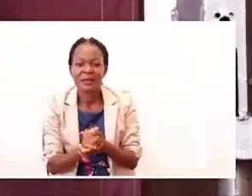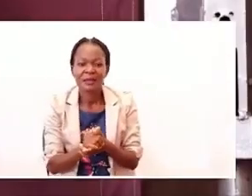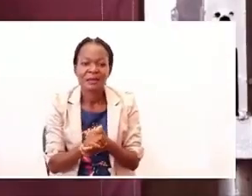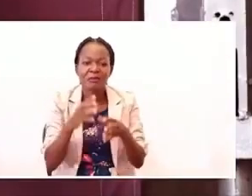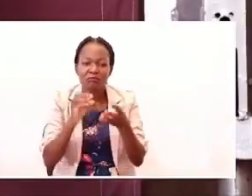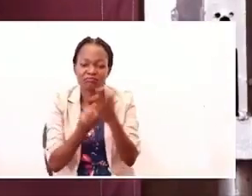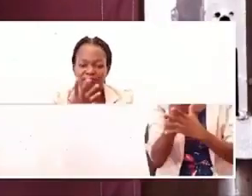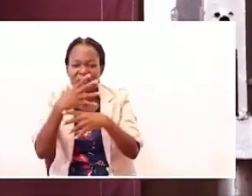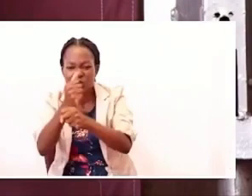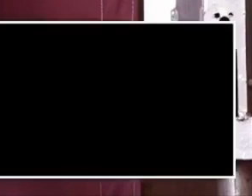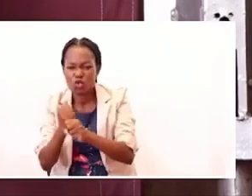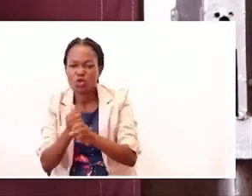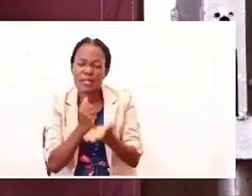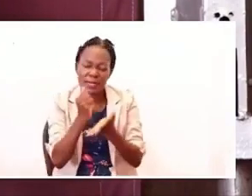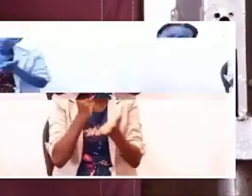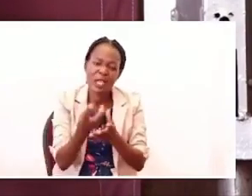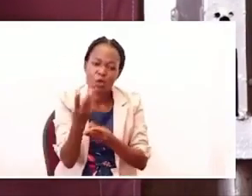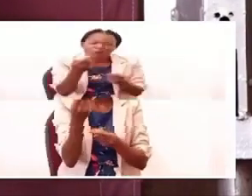institutions in economic management